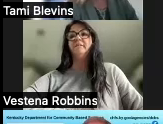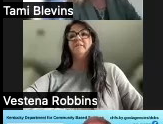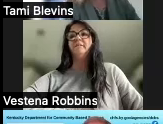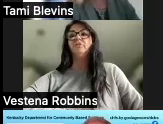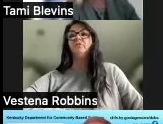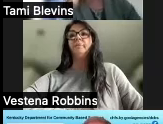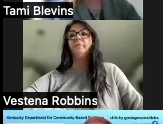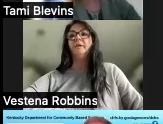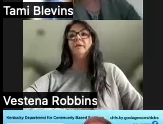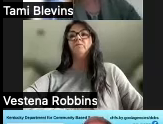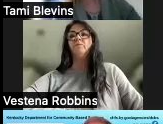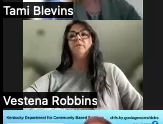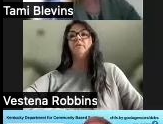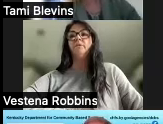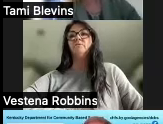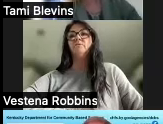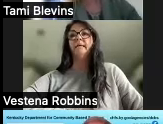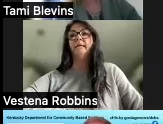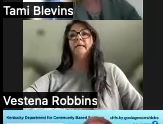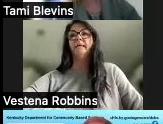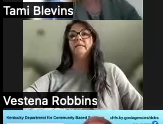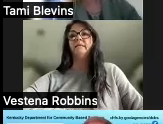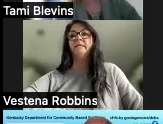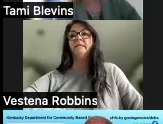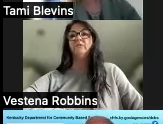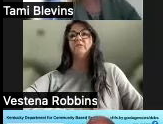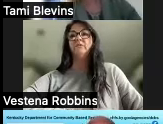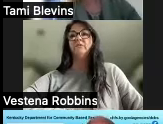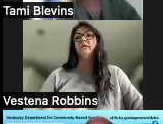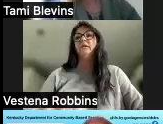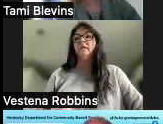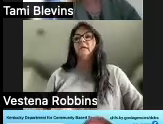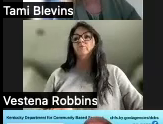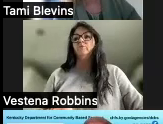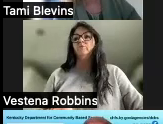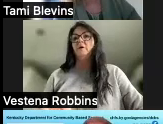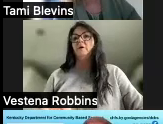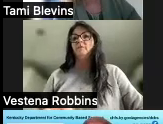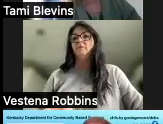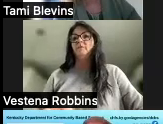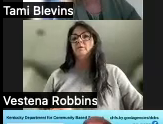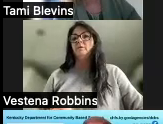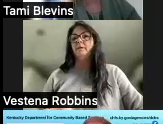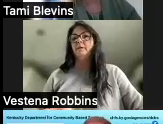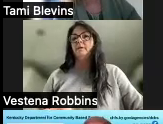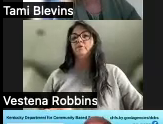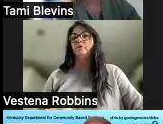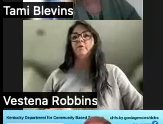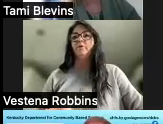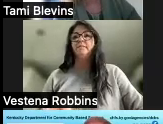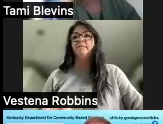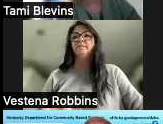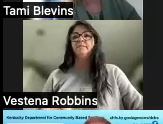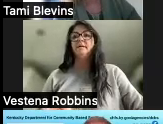initiated several trauma, grief, and resilience-oriented initiatives in response to